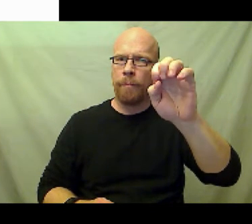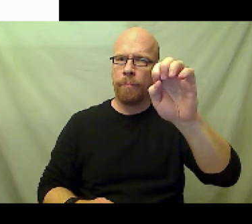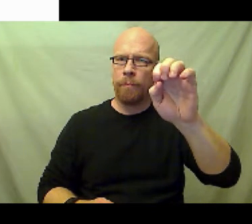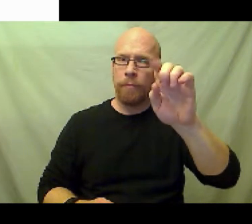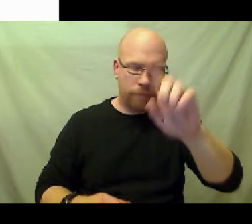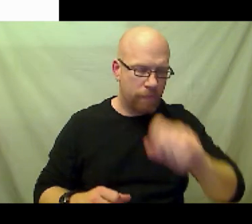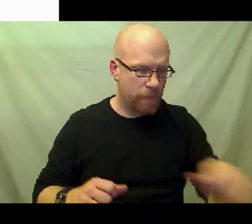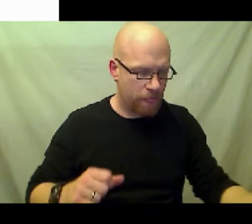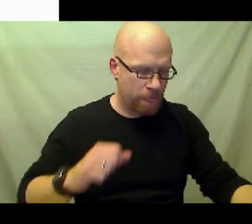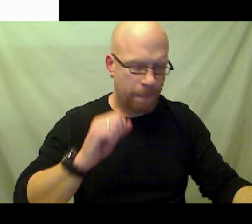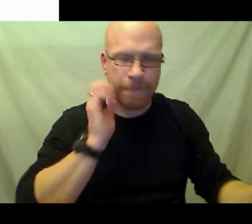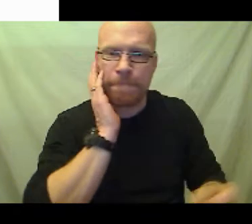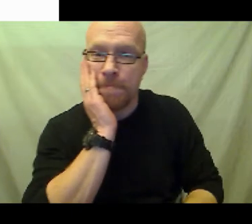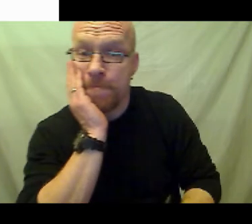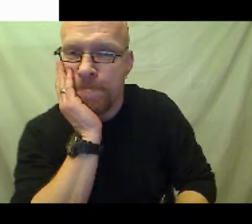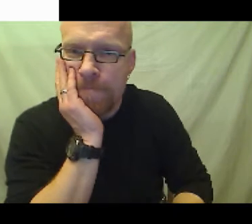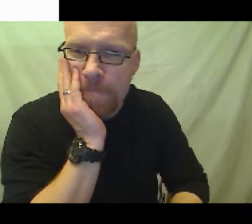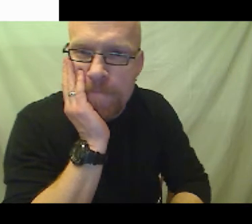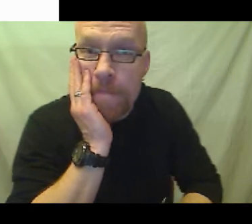It's prime.